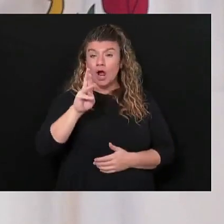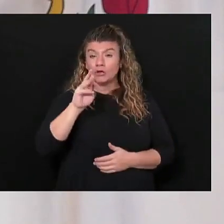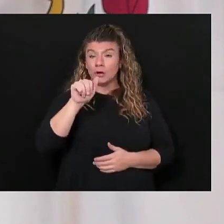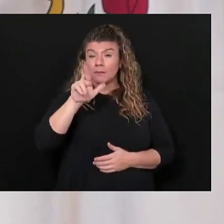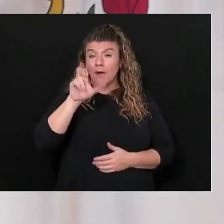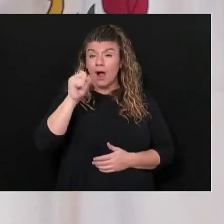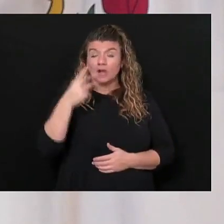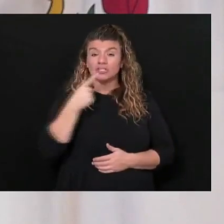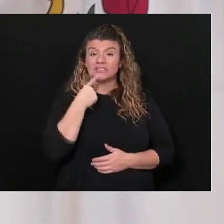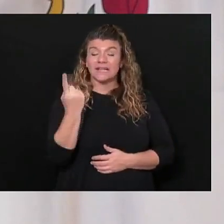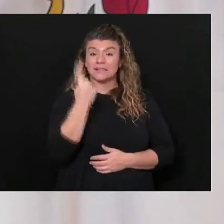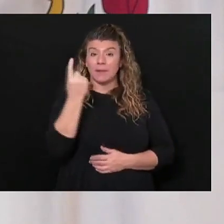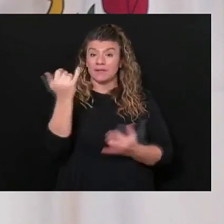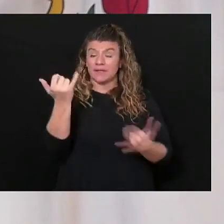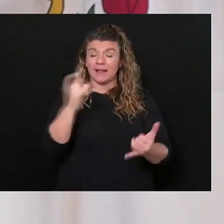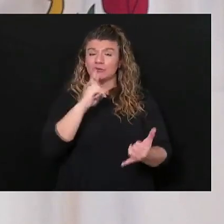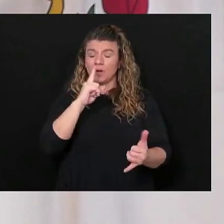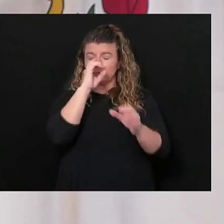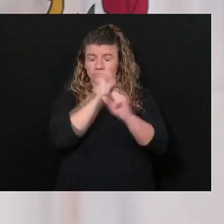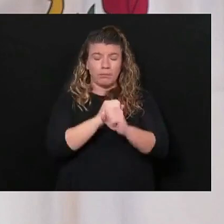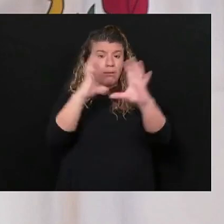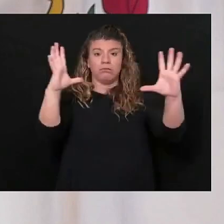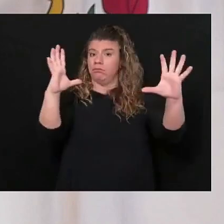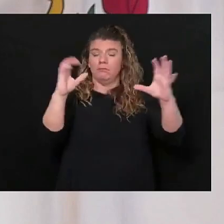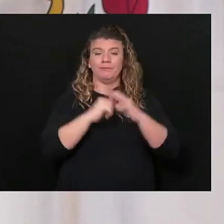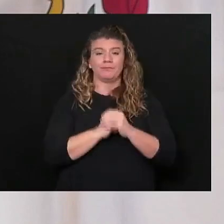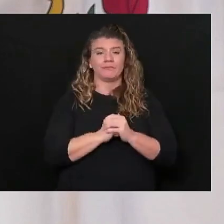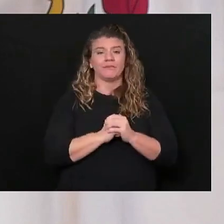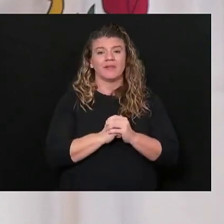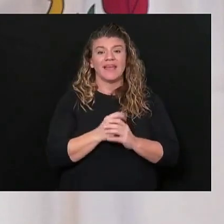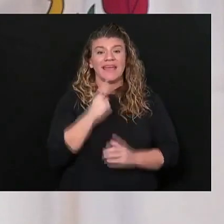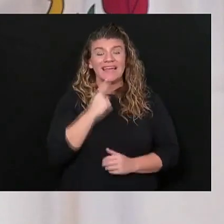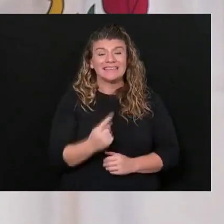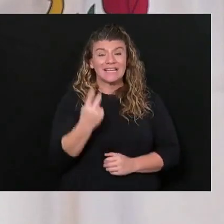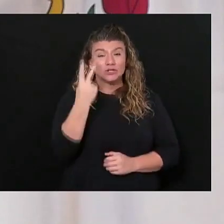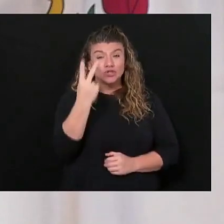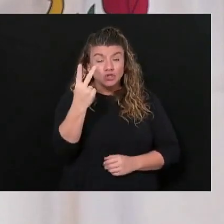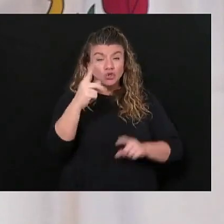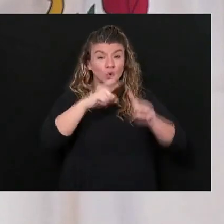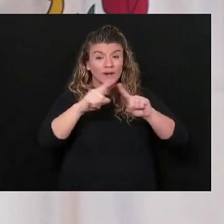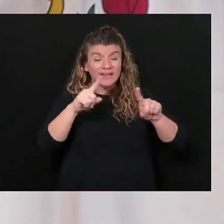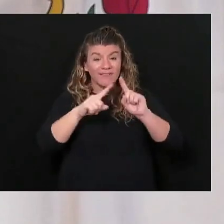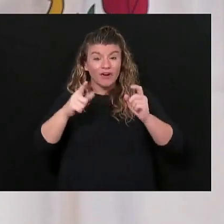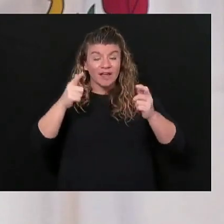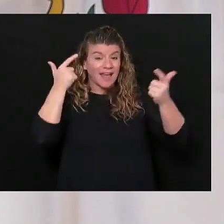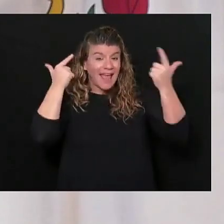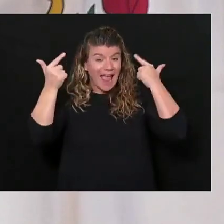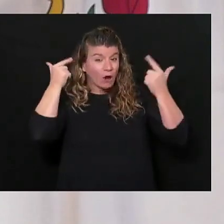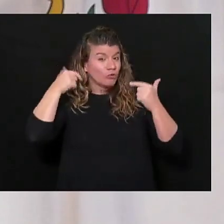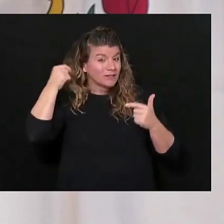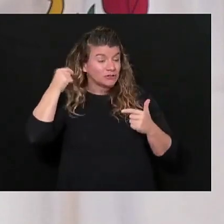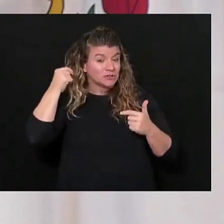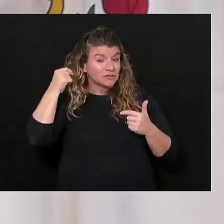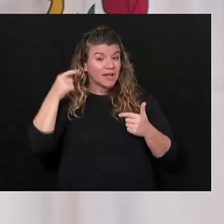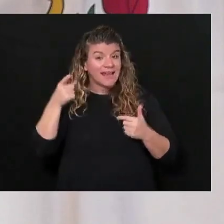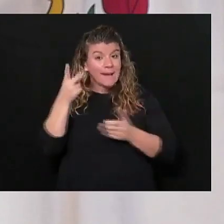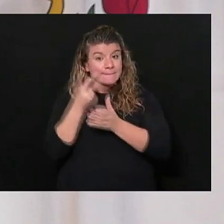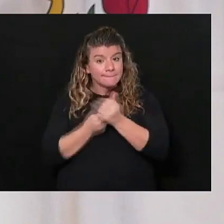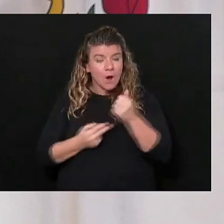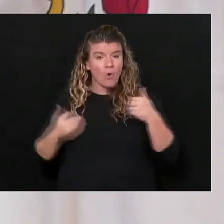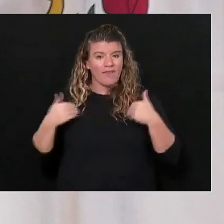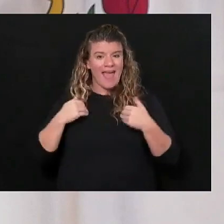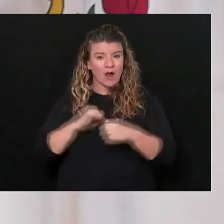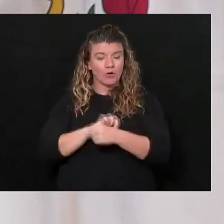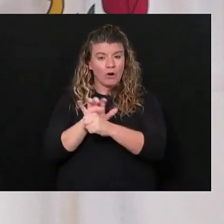profound, it's unbelievable. He said that 2 different hairdressers both had COVID and did